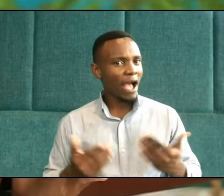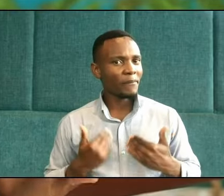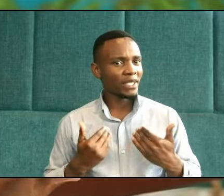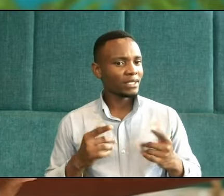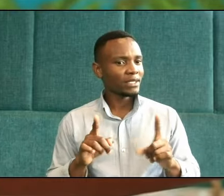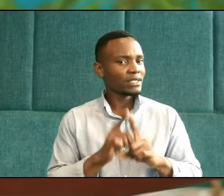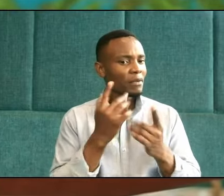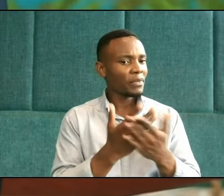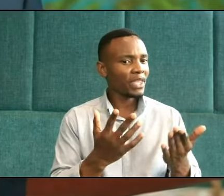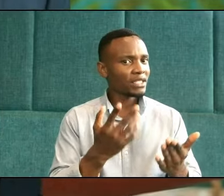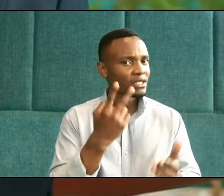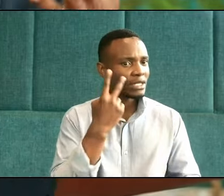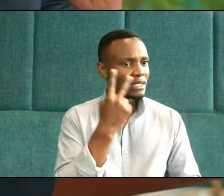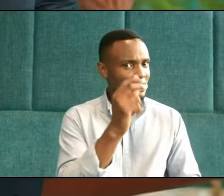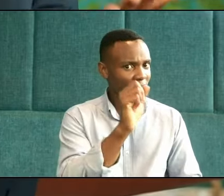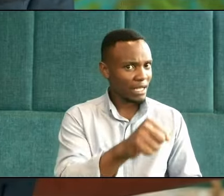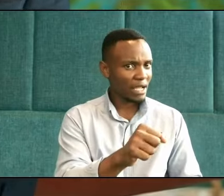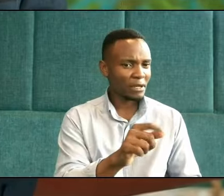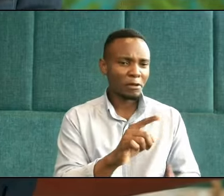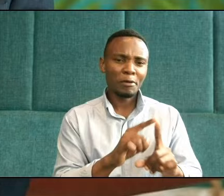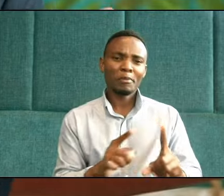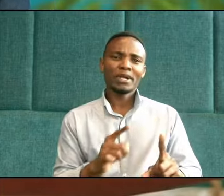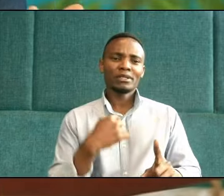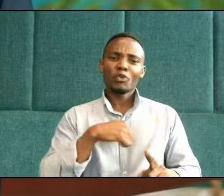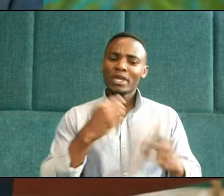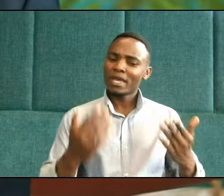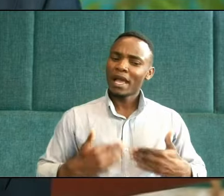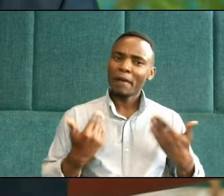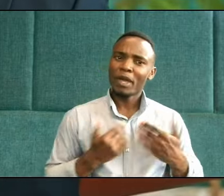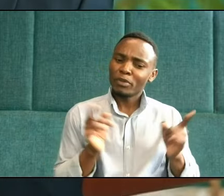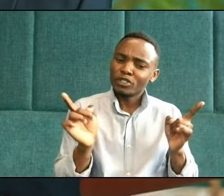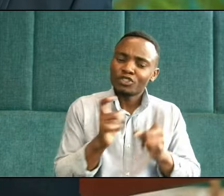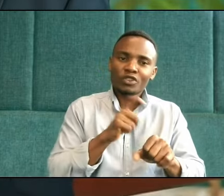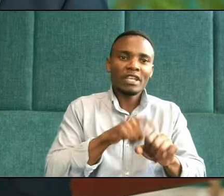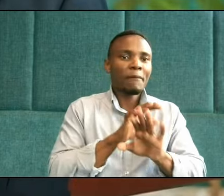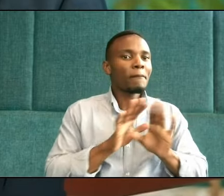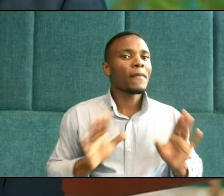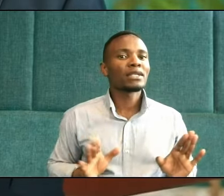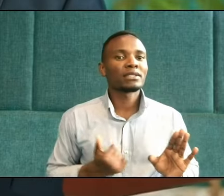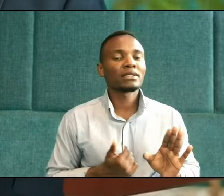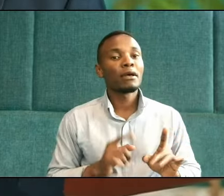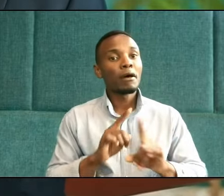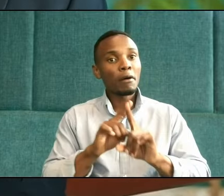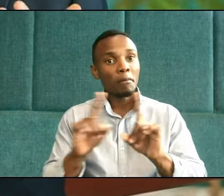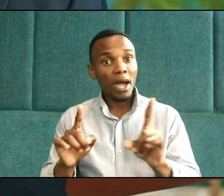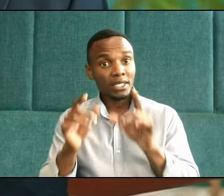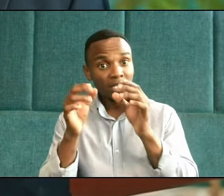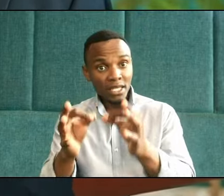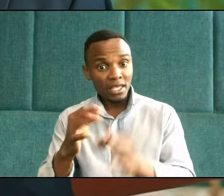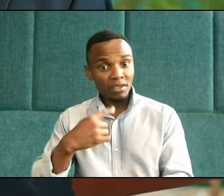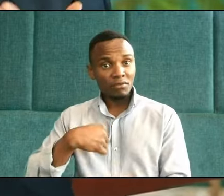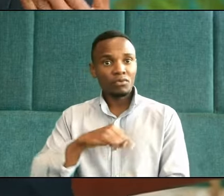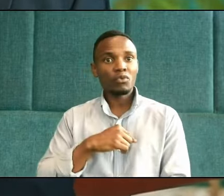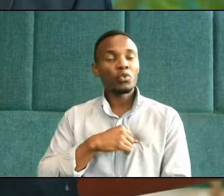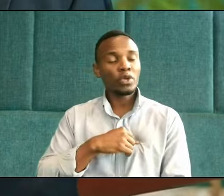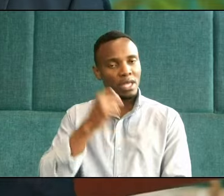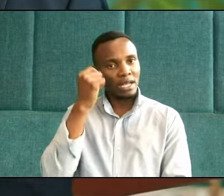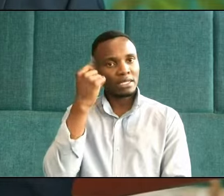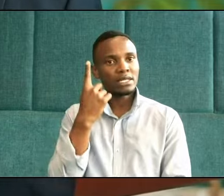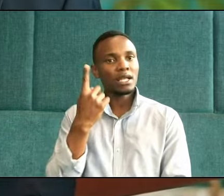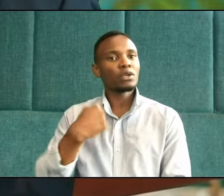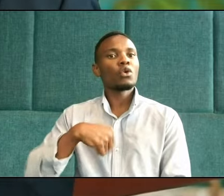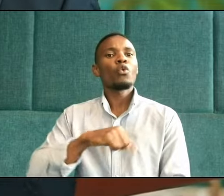seen, they excite us just for a moment. But I want you to know, when we understand we are